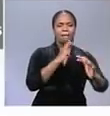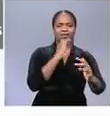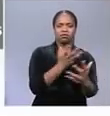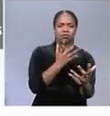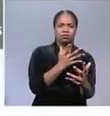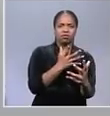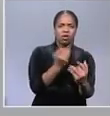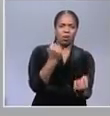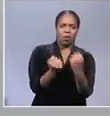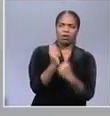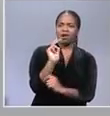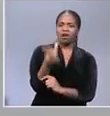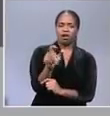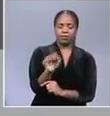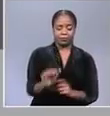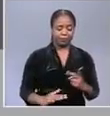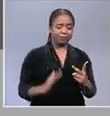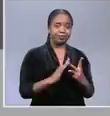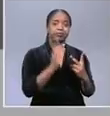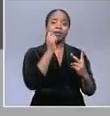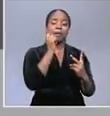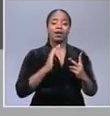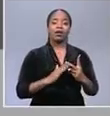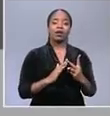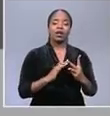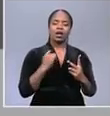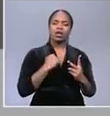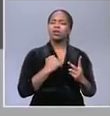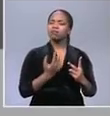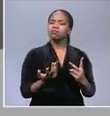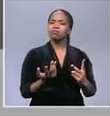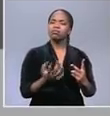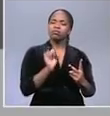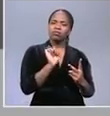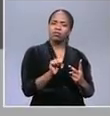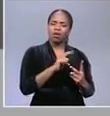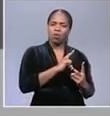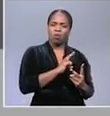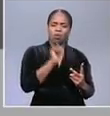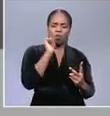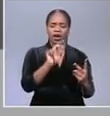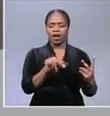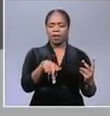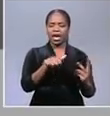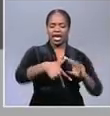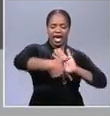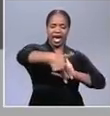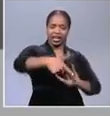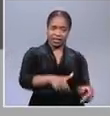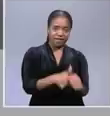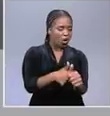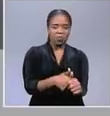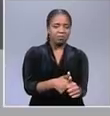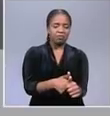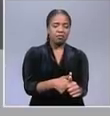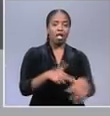the courts. Regarding Mrwebi, Mokgoro found he acted contrary to the provisions in the NPA Act, was dishonest